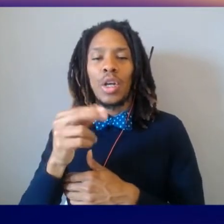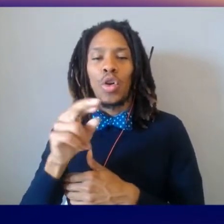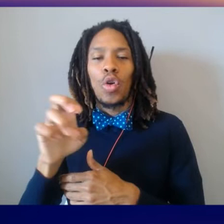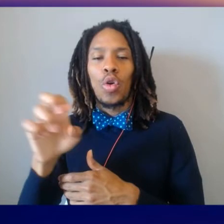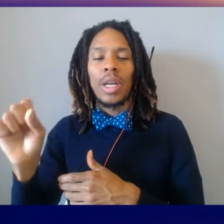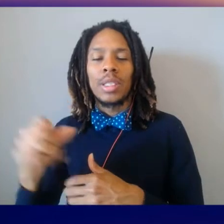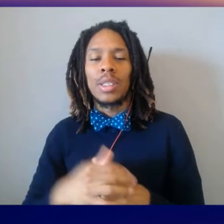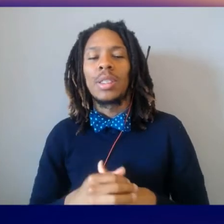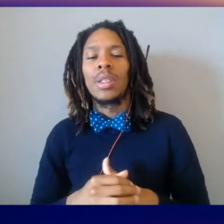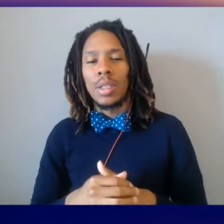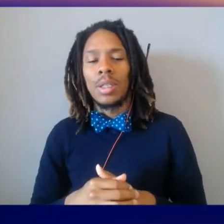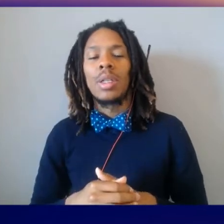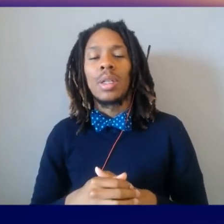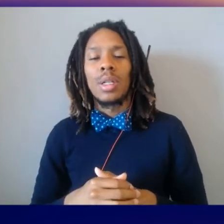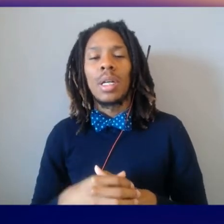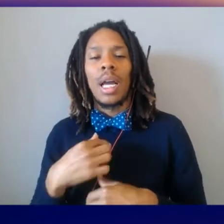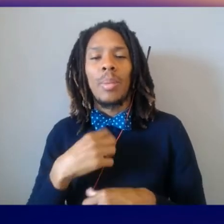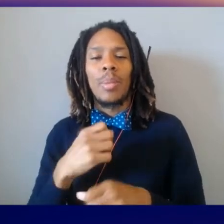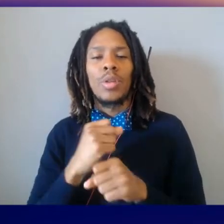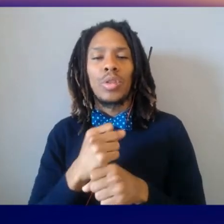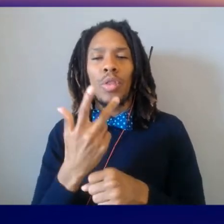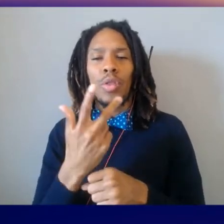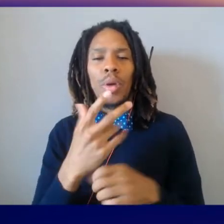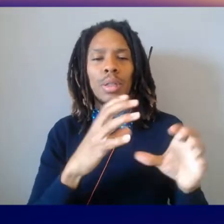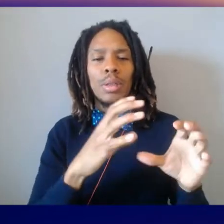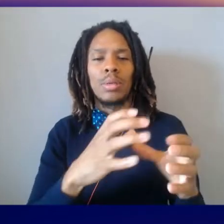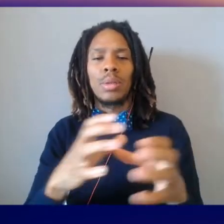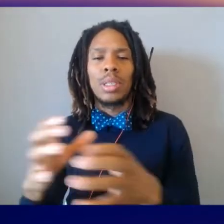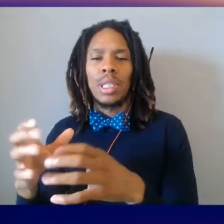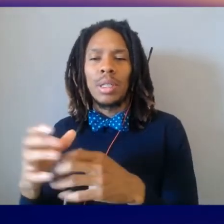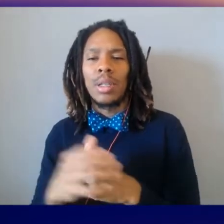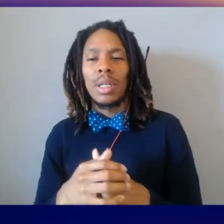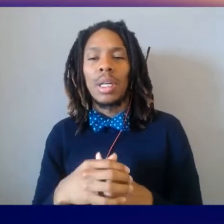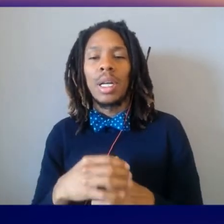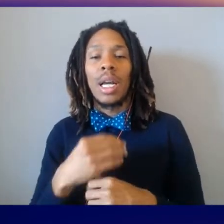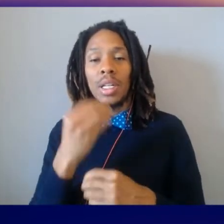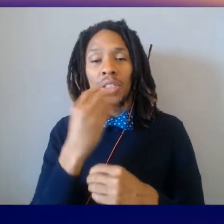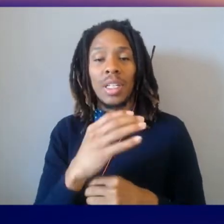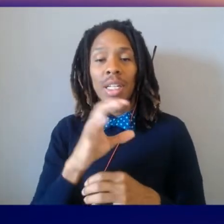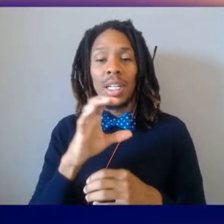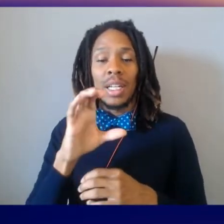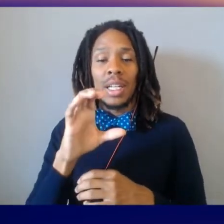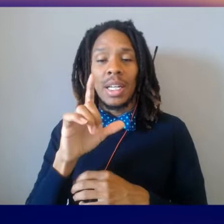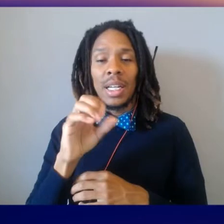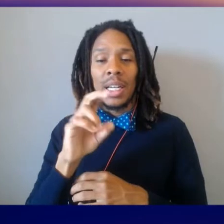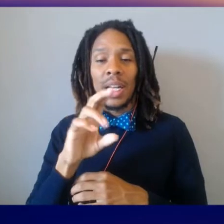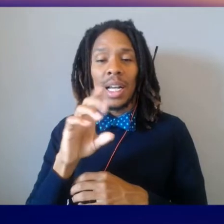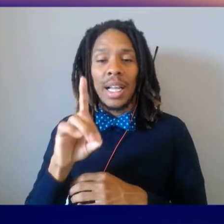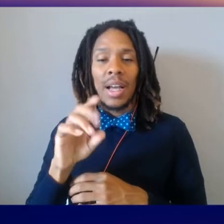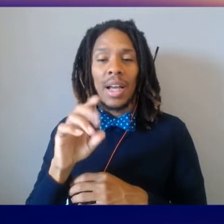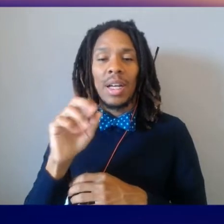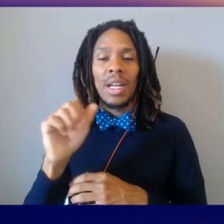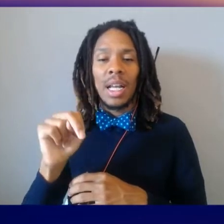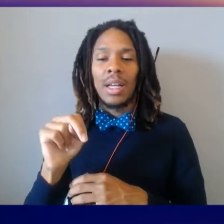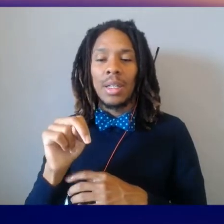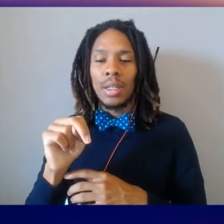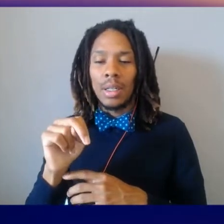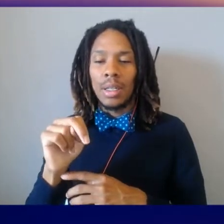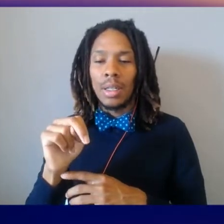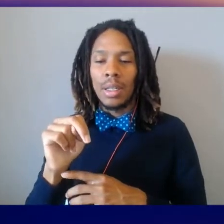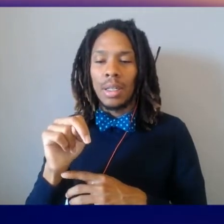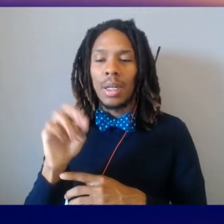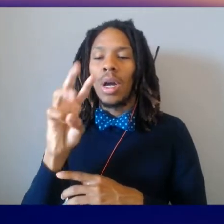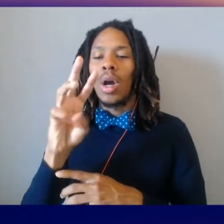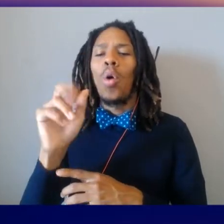I'm going to create 3 segments. I briefly mentioned that Cloud WAN lets you create a security posture. So with Cloud WAN, you can create